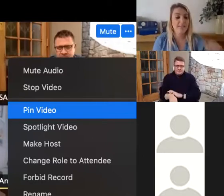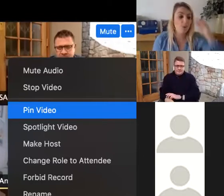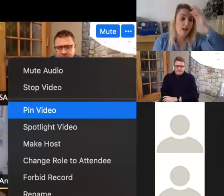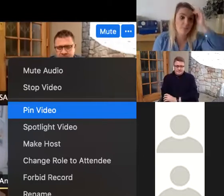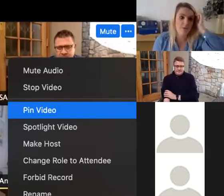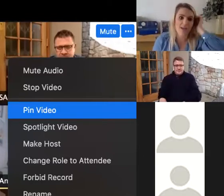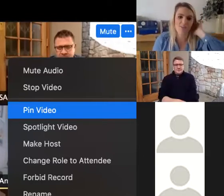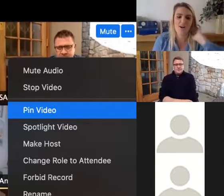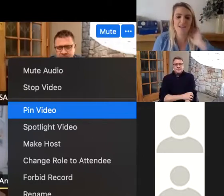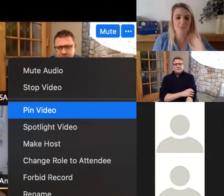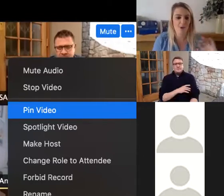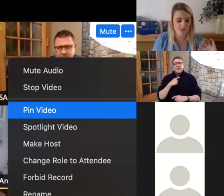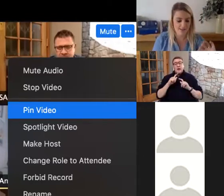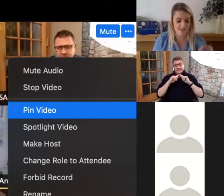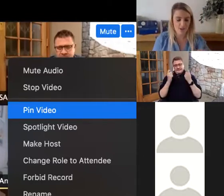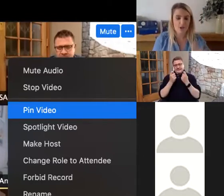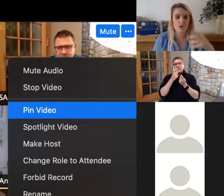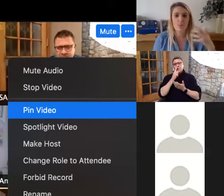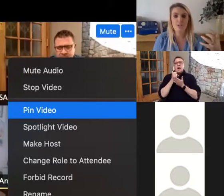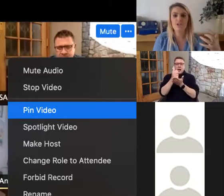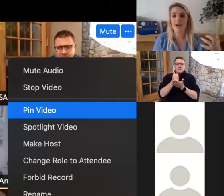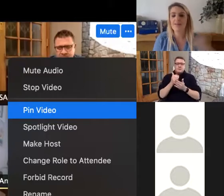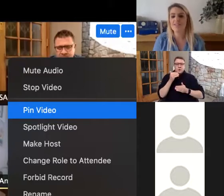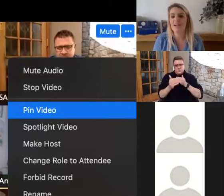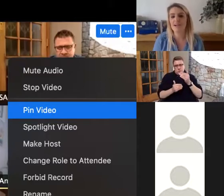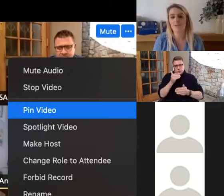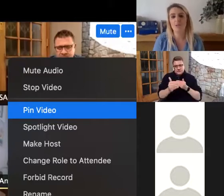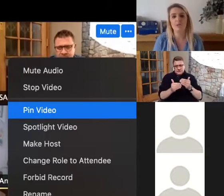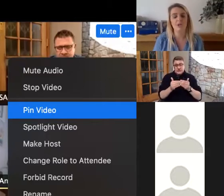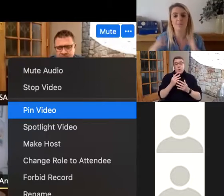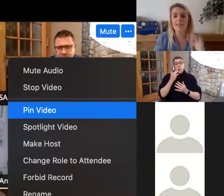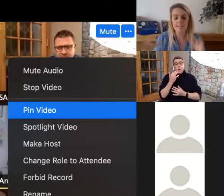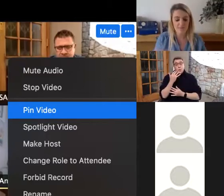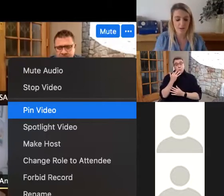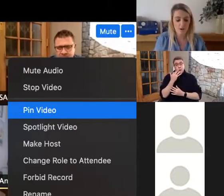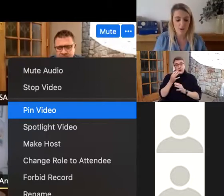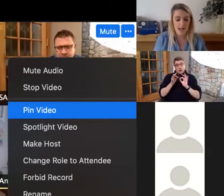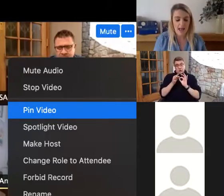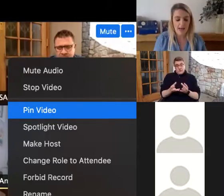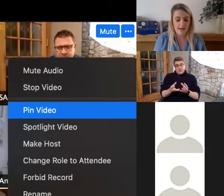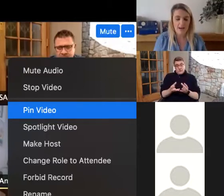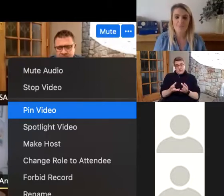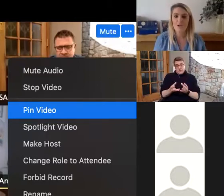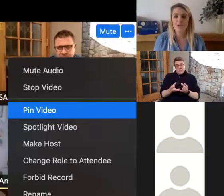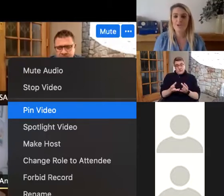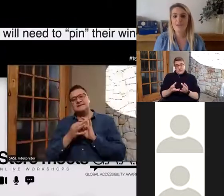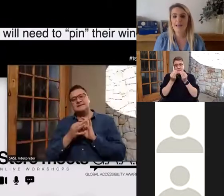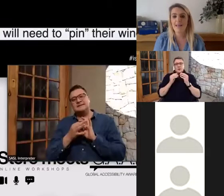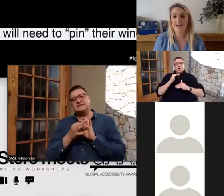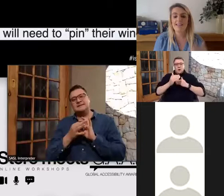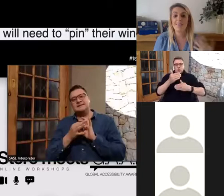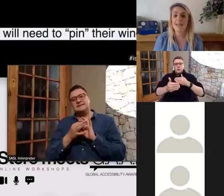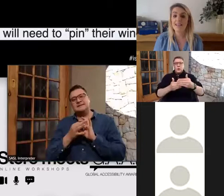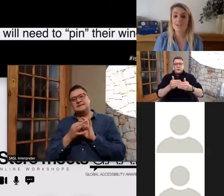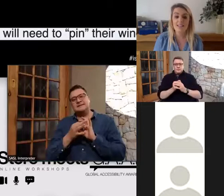Our team will help you as well in the process. So once you have the sign language interpreter, you can pin his video, and you can make